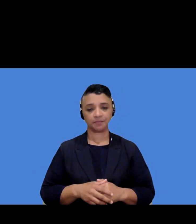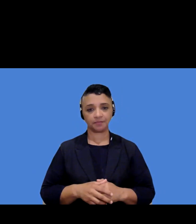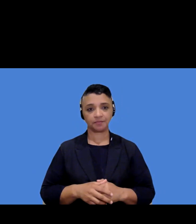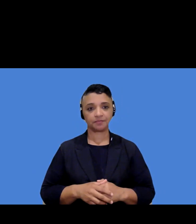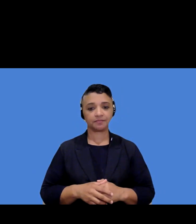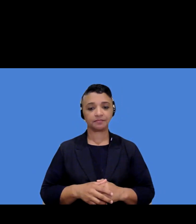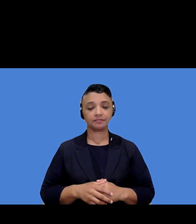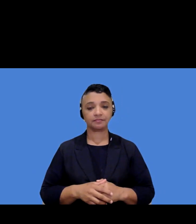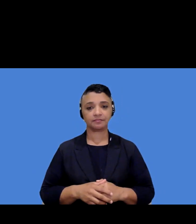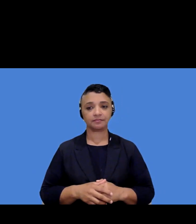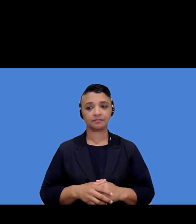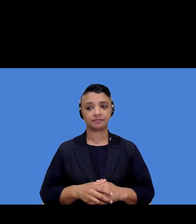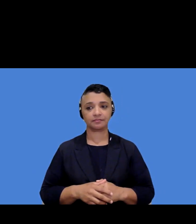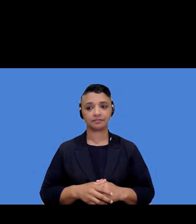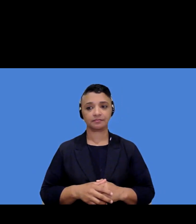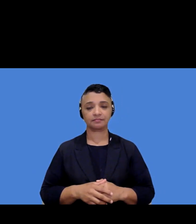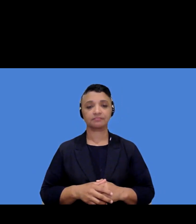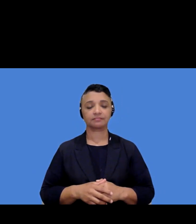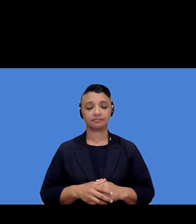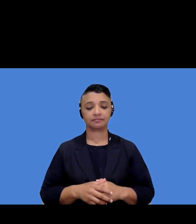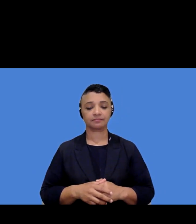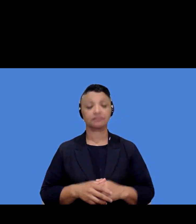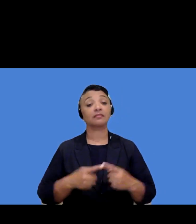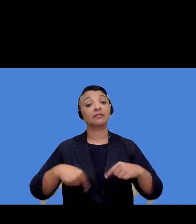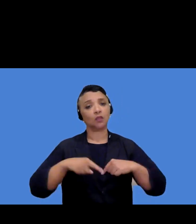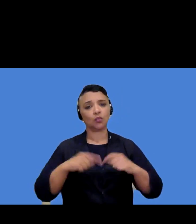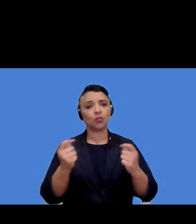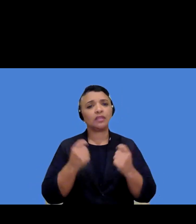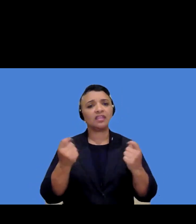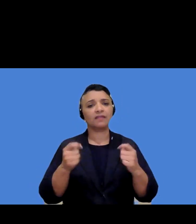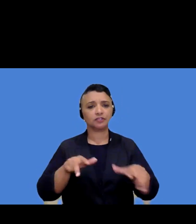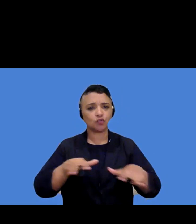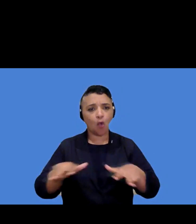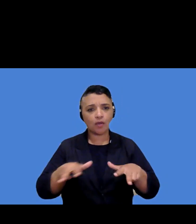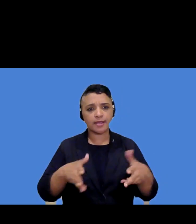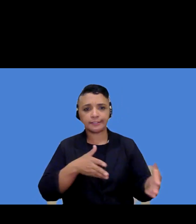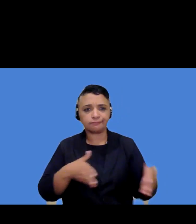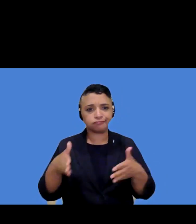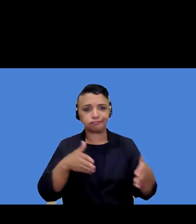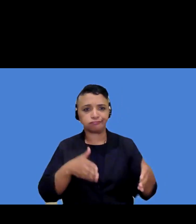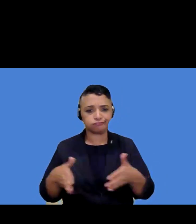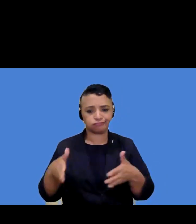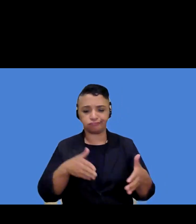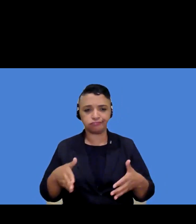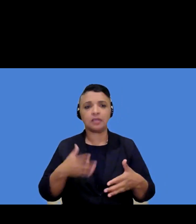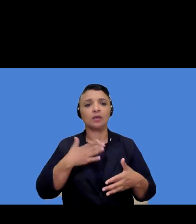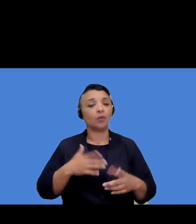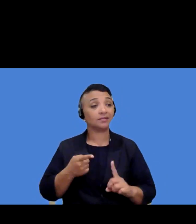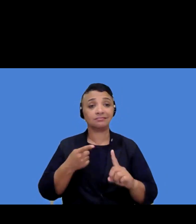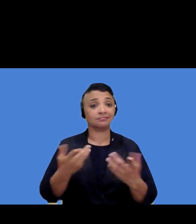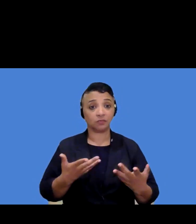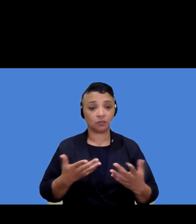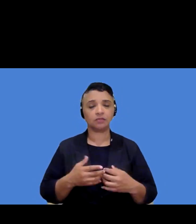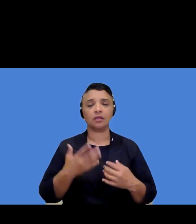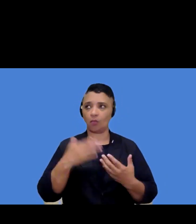The second aspect of all of the events that we are organizing is that to identifying and advocating for the